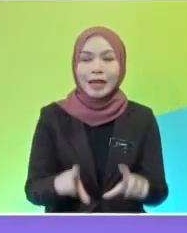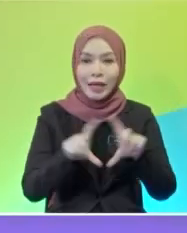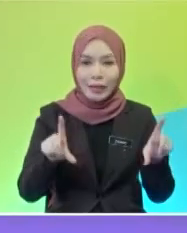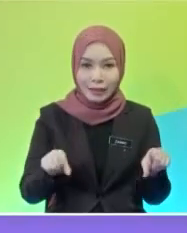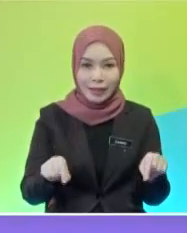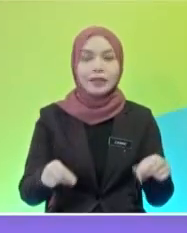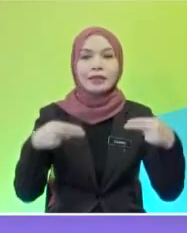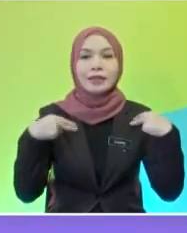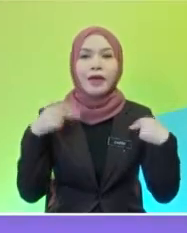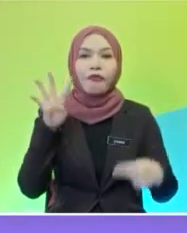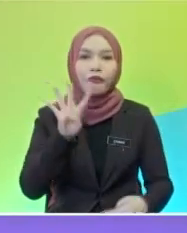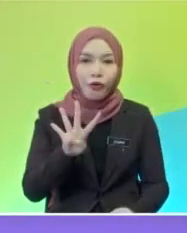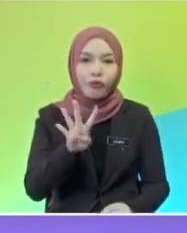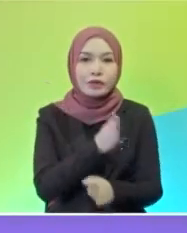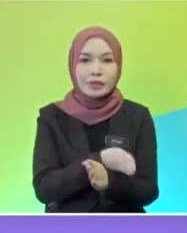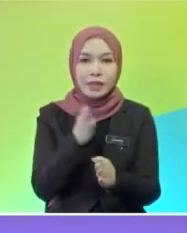sides.